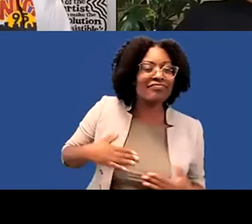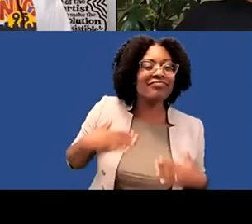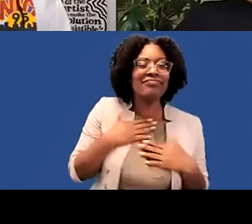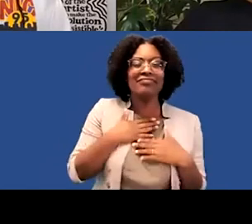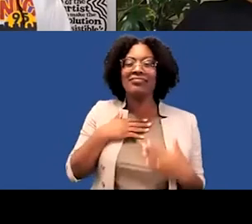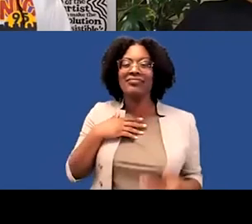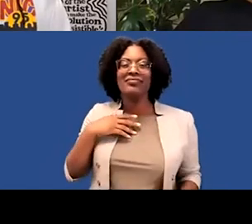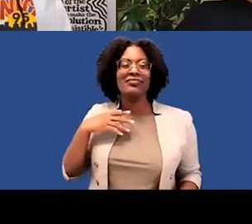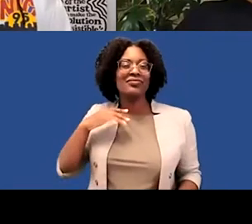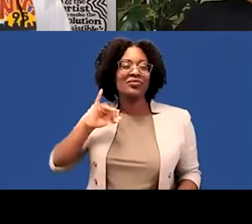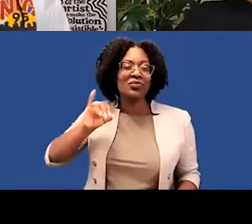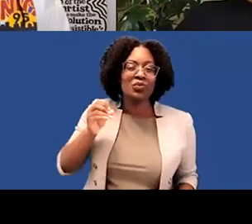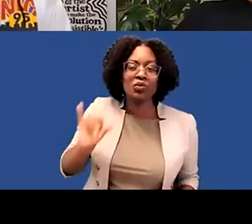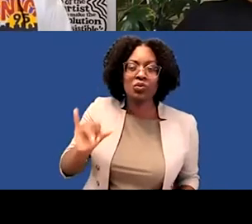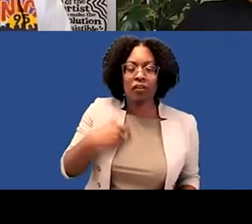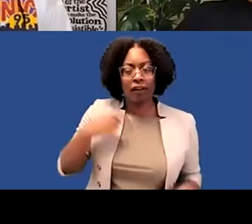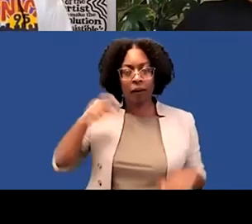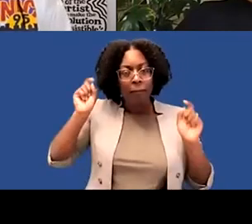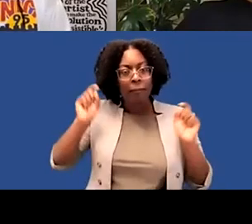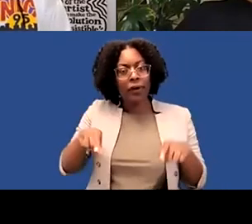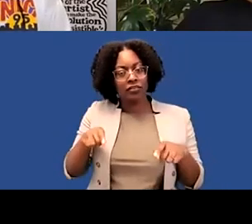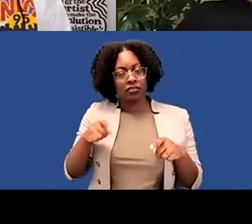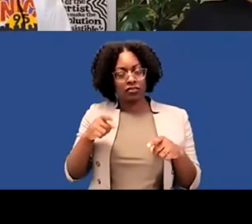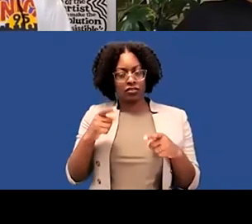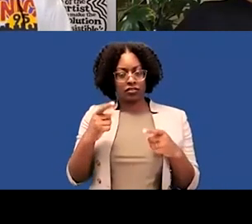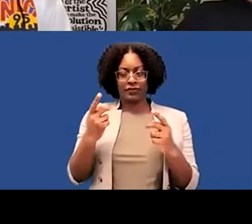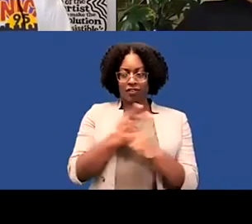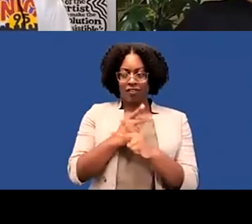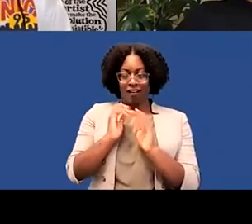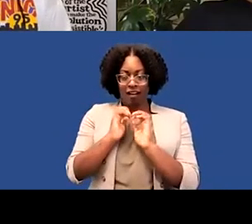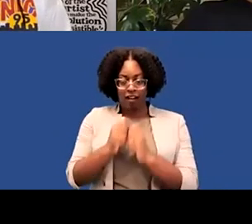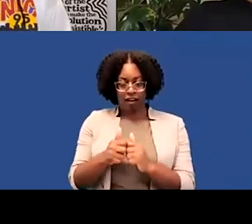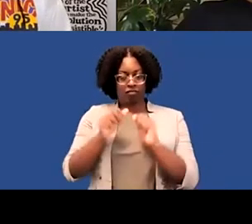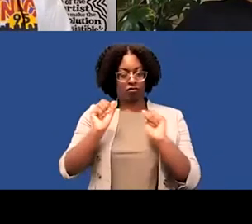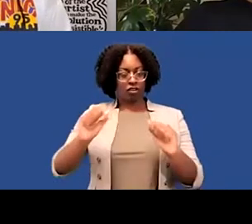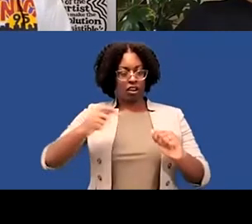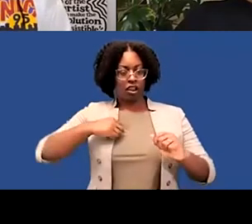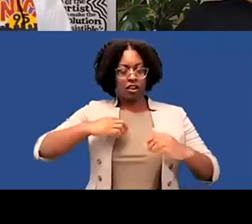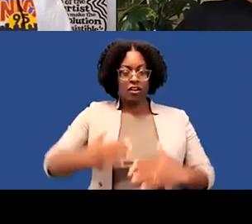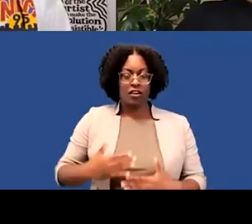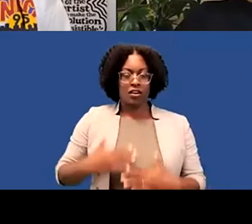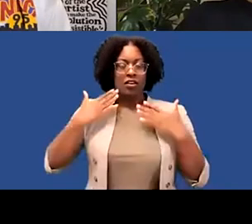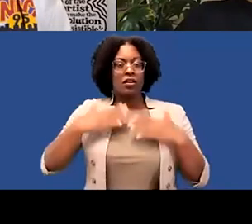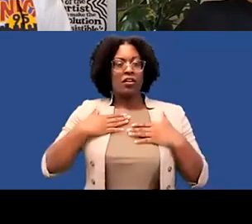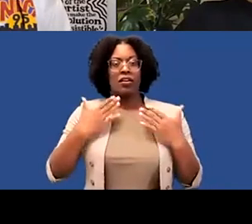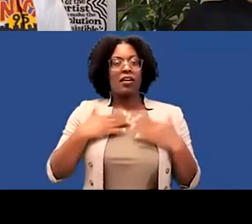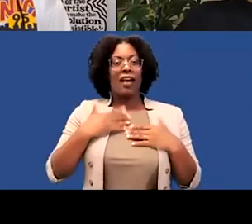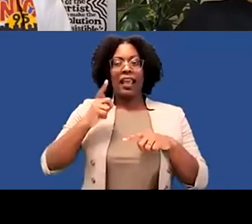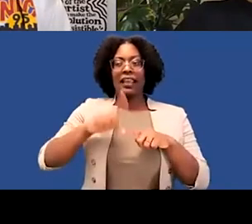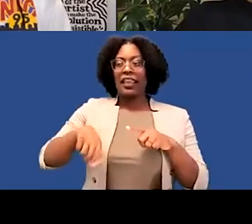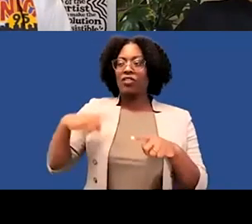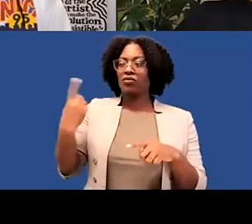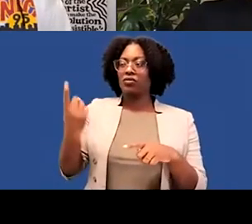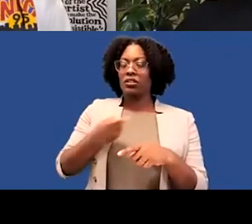no one else is going to do that for me. So that's where I'm at.